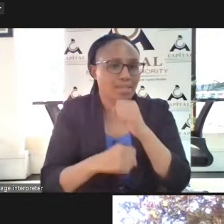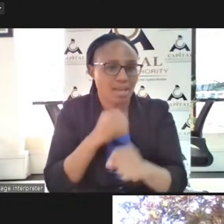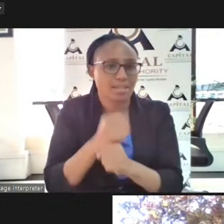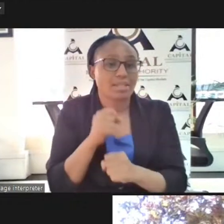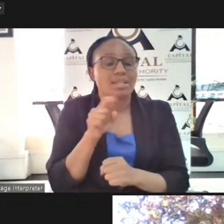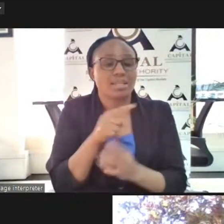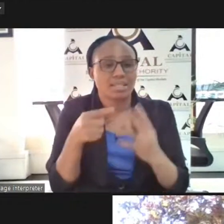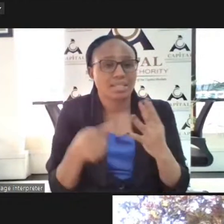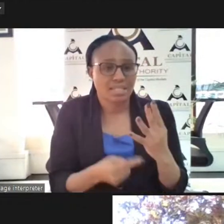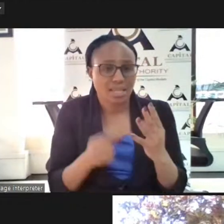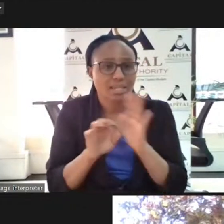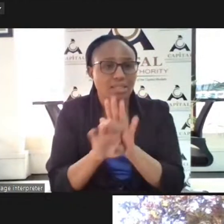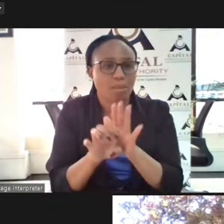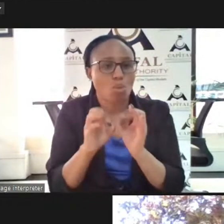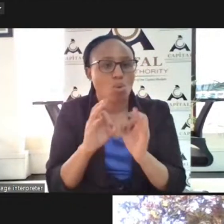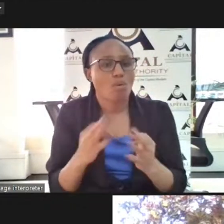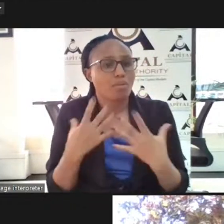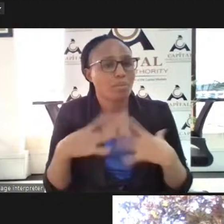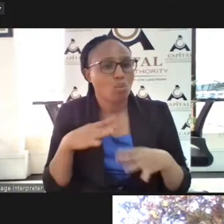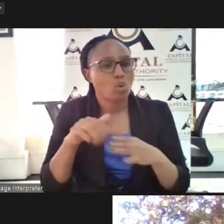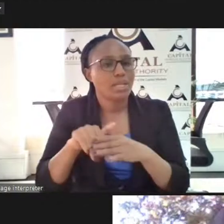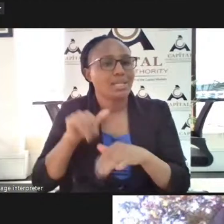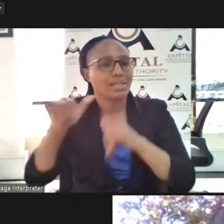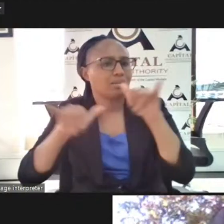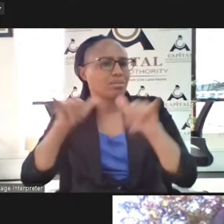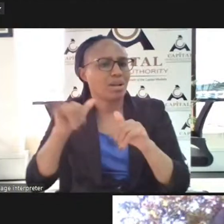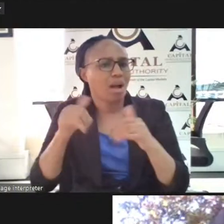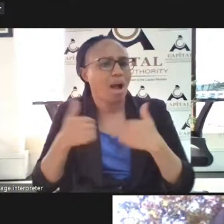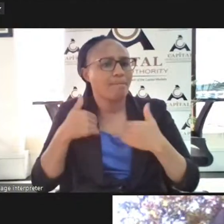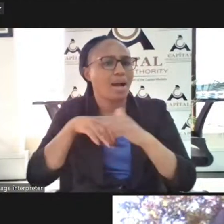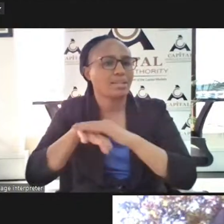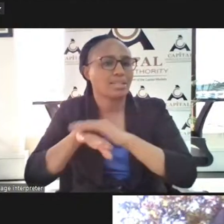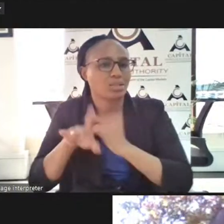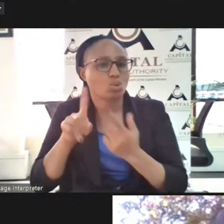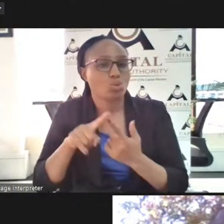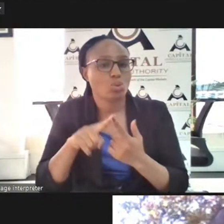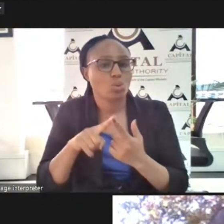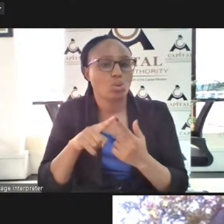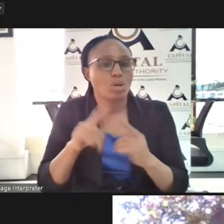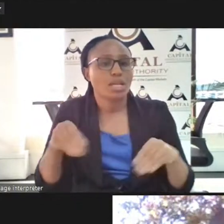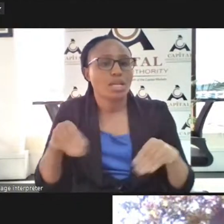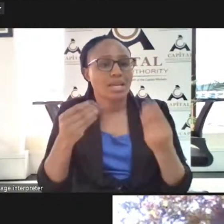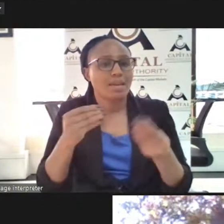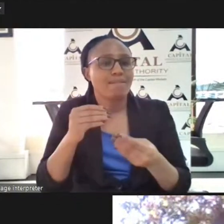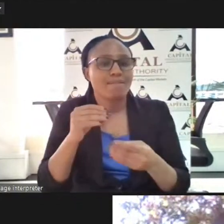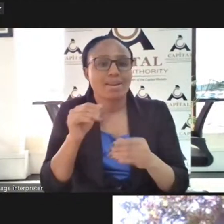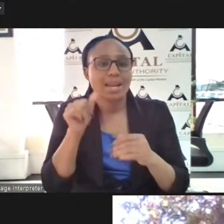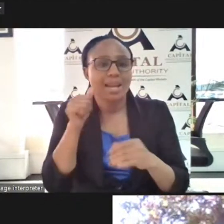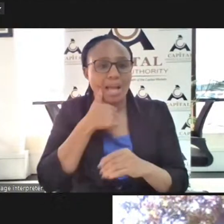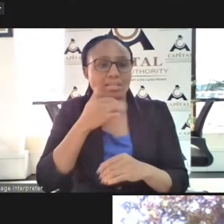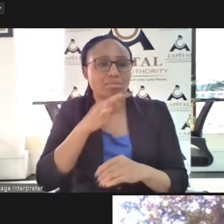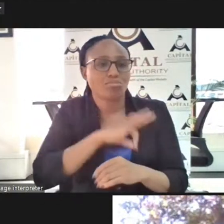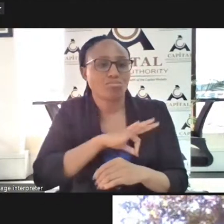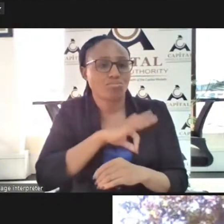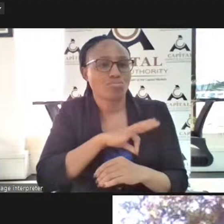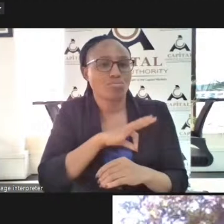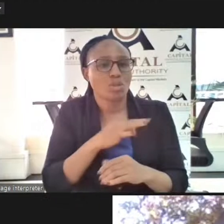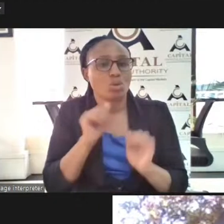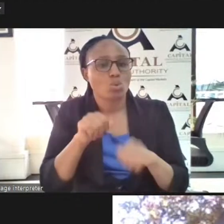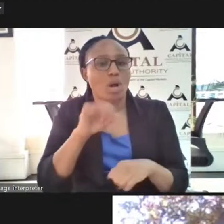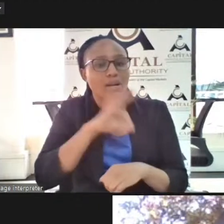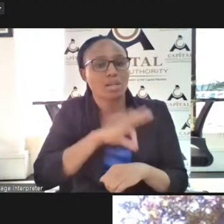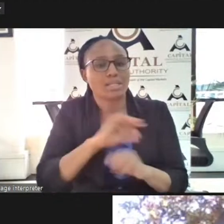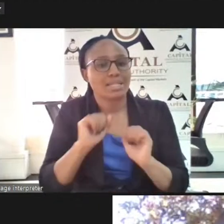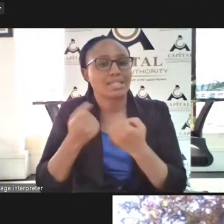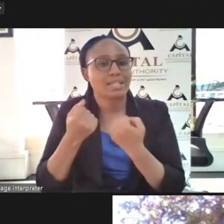that people in the diaspora have access to that give really good returns. I was looking at the interest rates that you can earn in a savings account